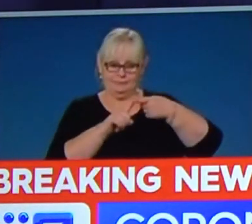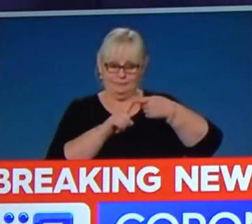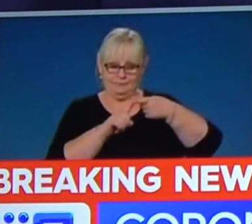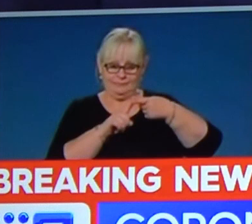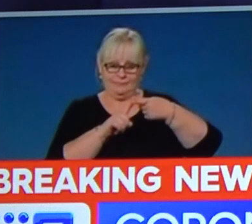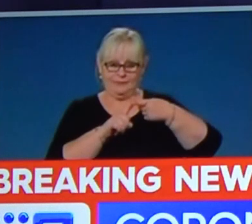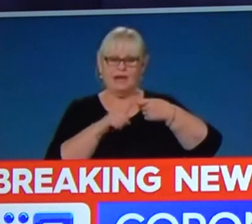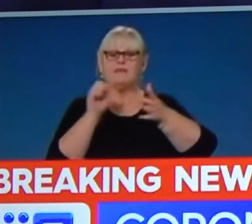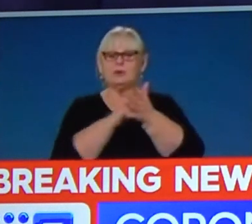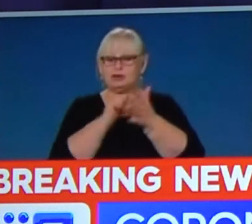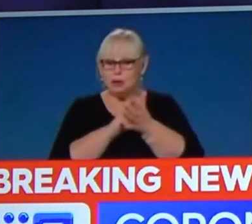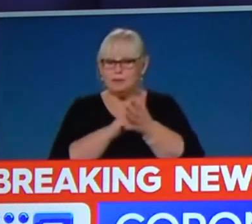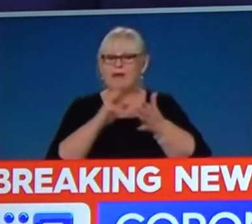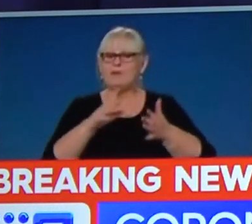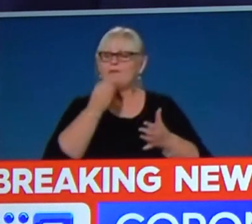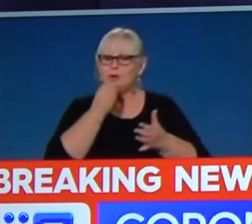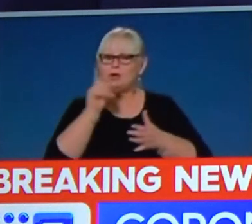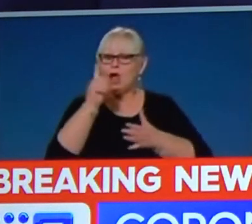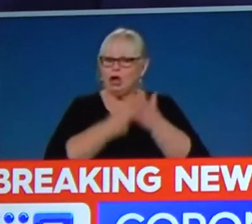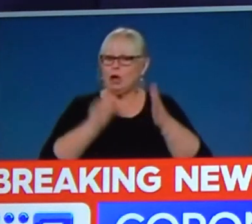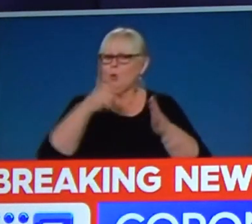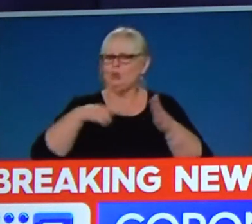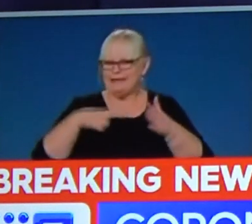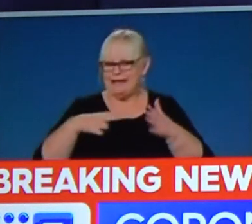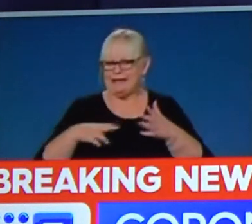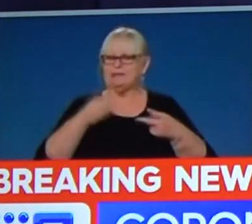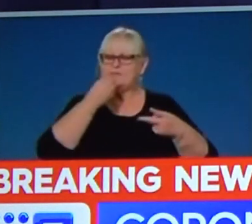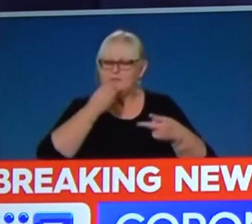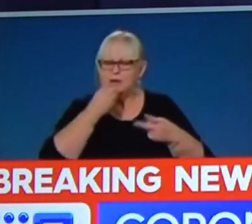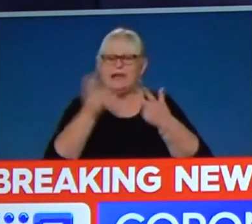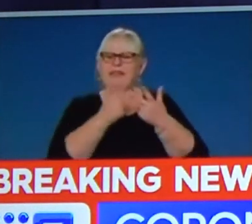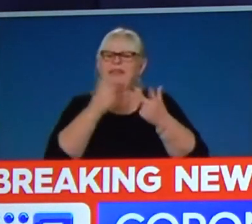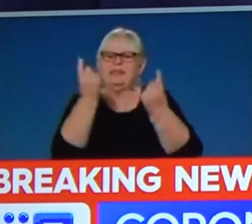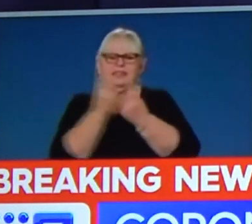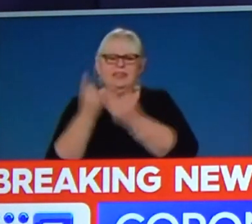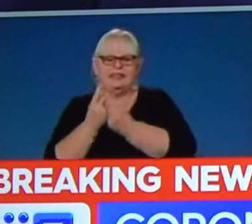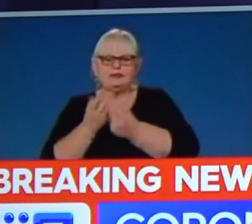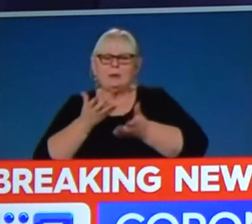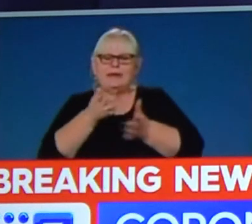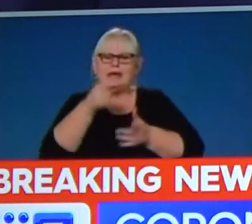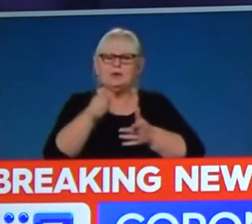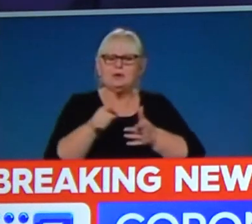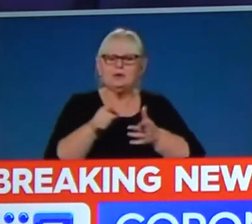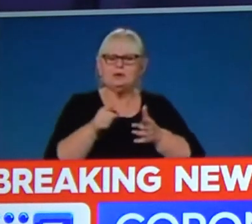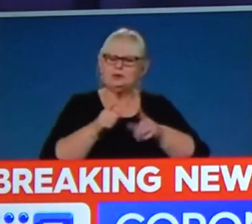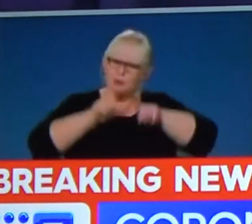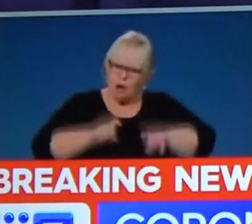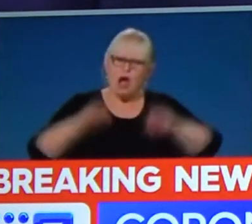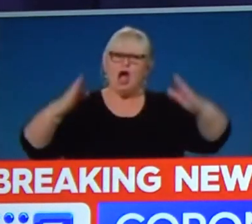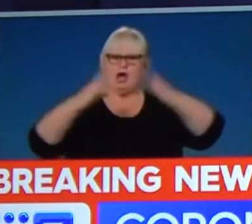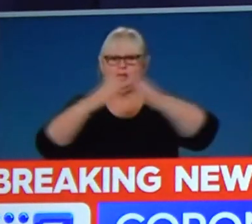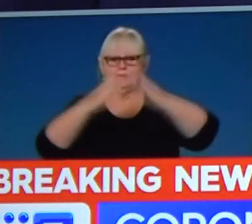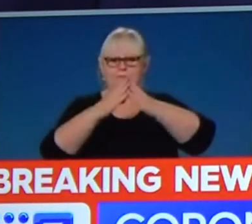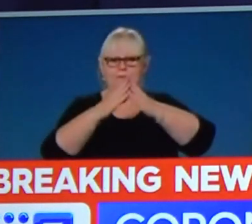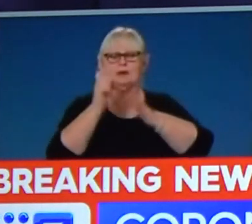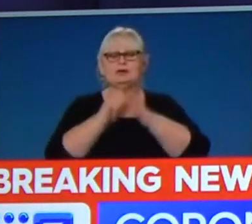A, shopping for what you need, food and other essential supplies that enable you to remain at home and to